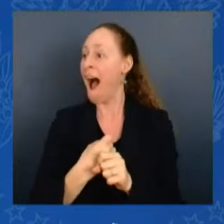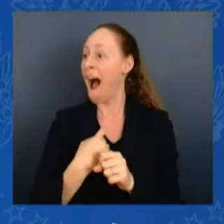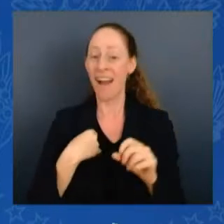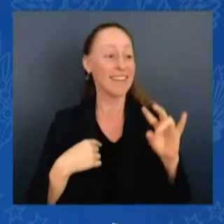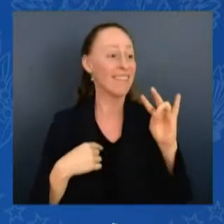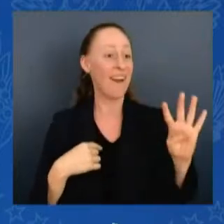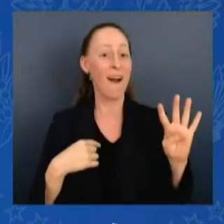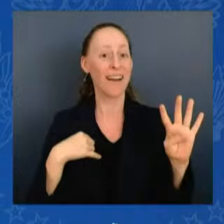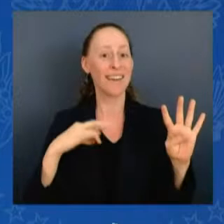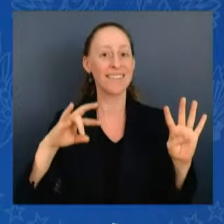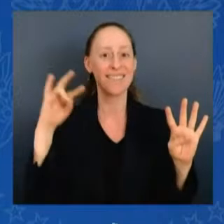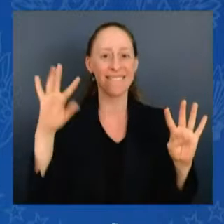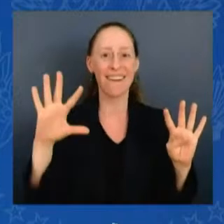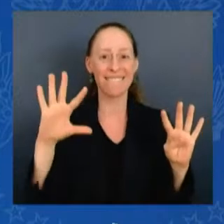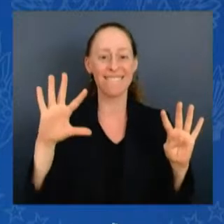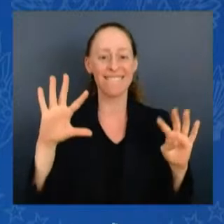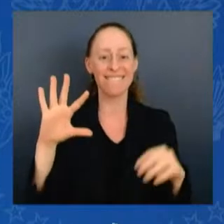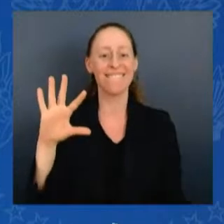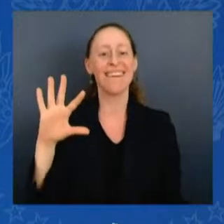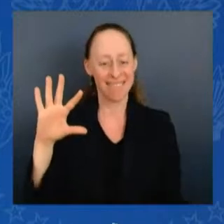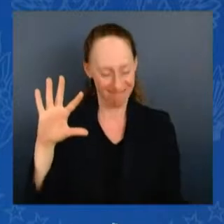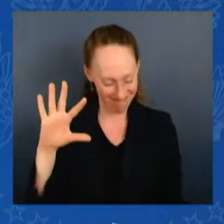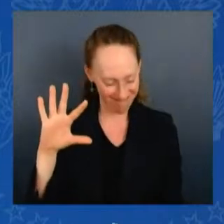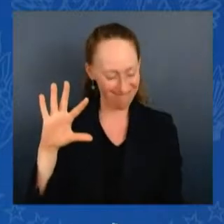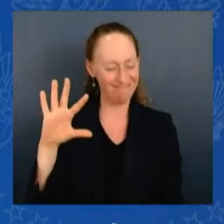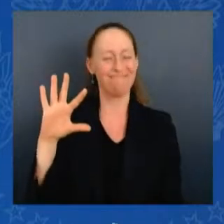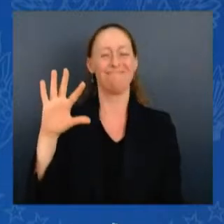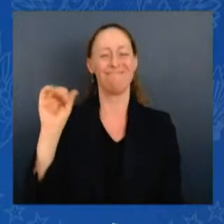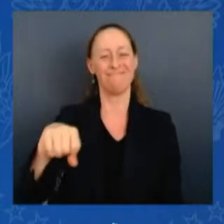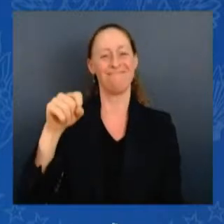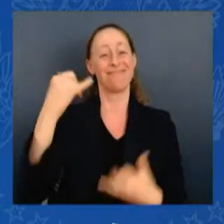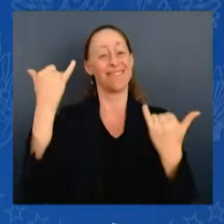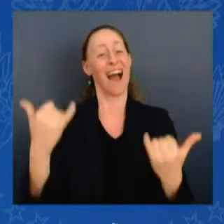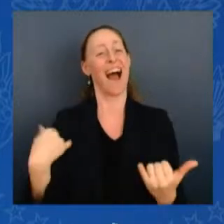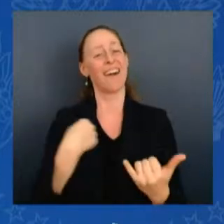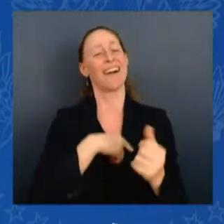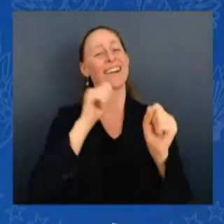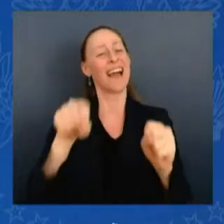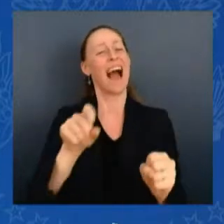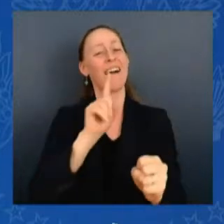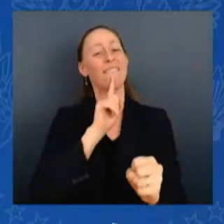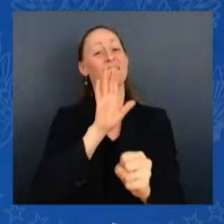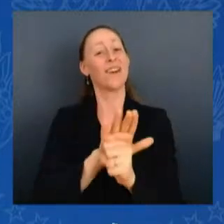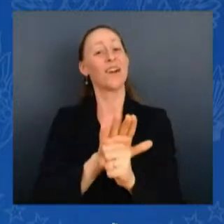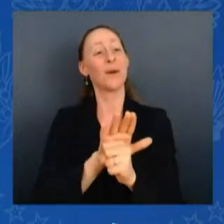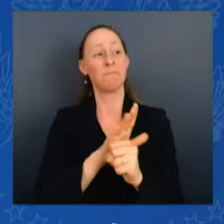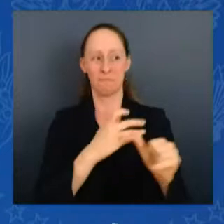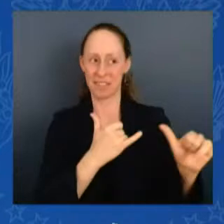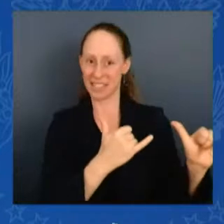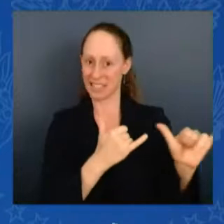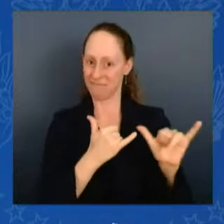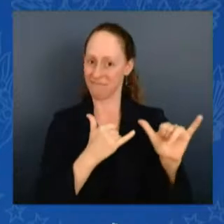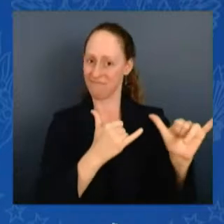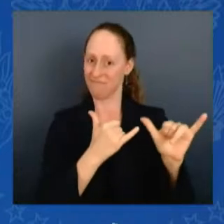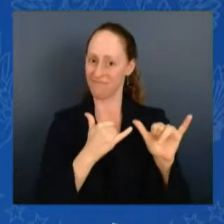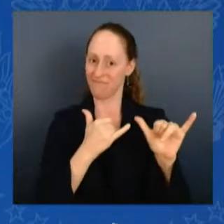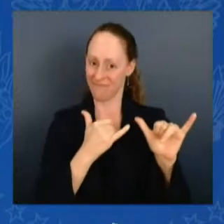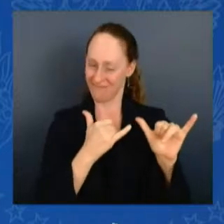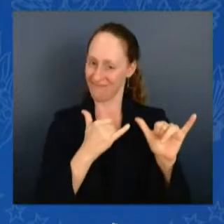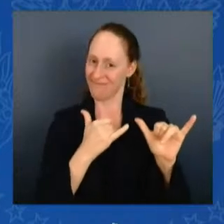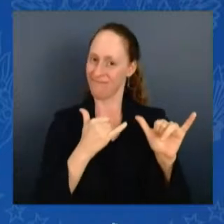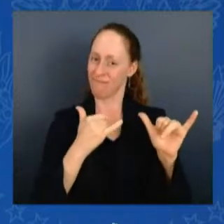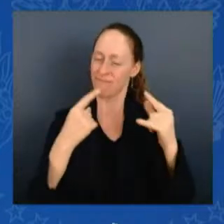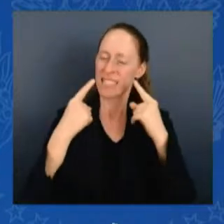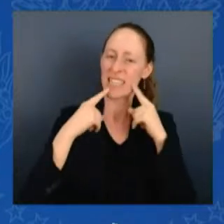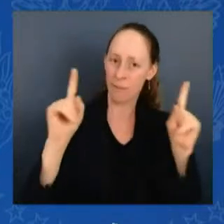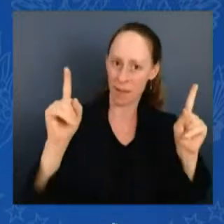finally say that NATO is not only the most successful and the strongest, but also the longest